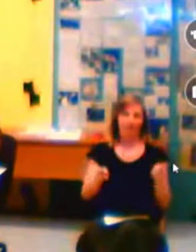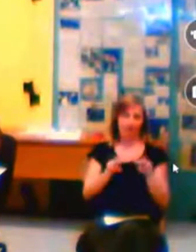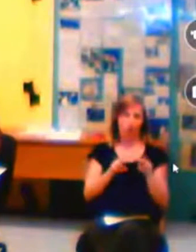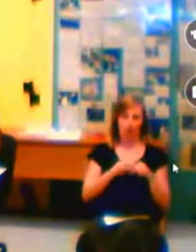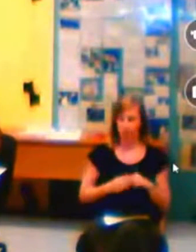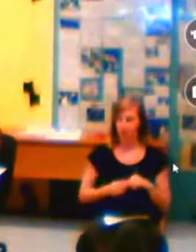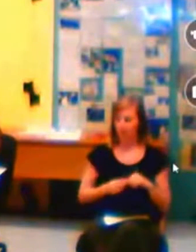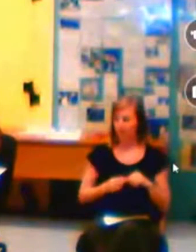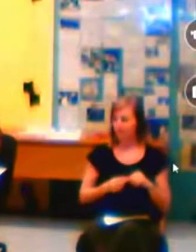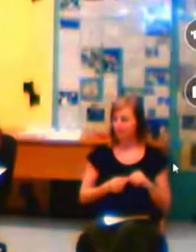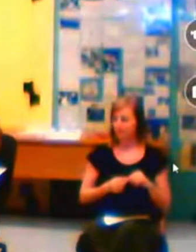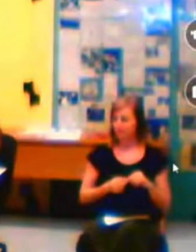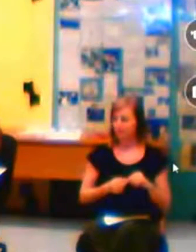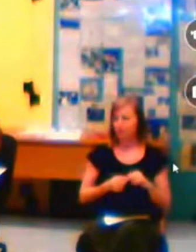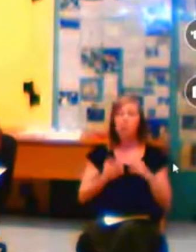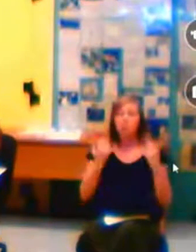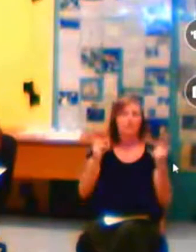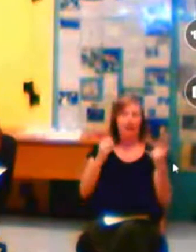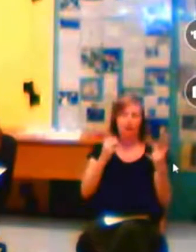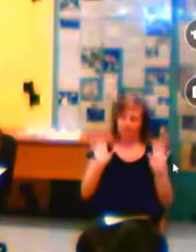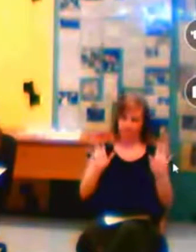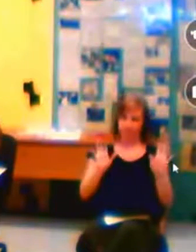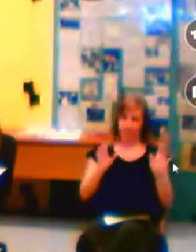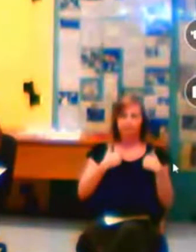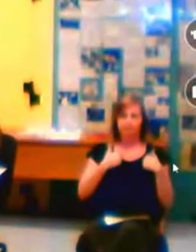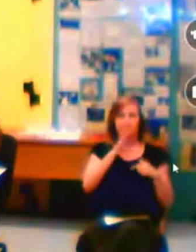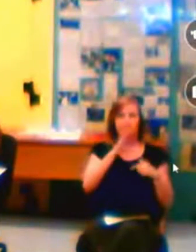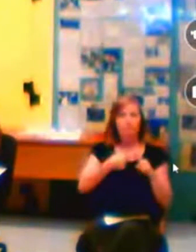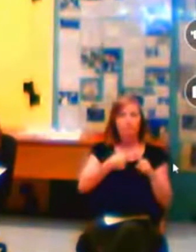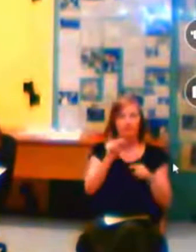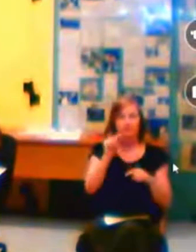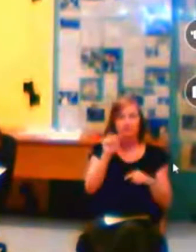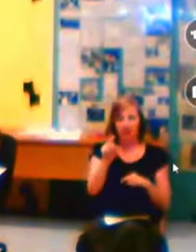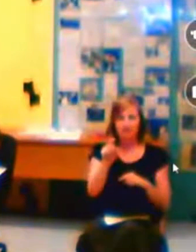based on how much value they think you have to them.